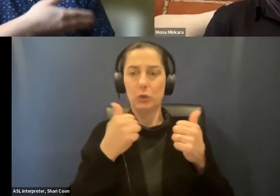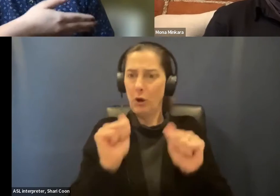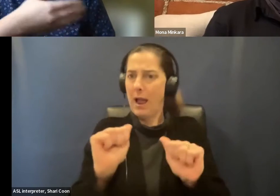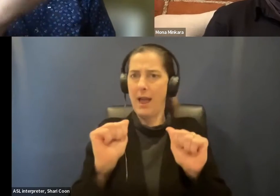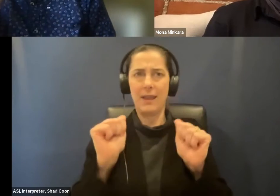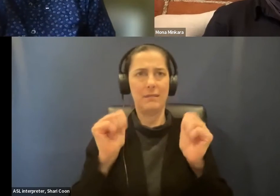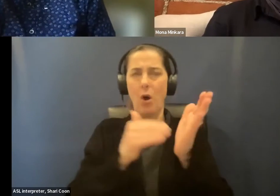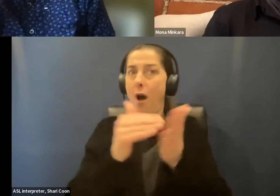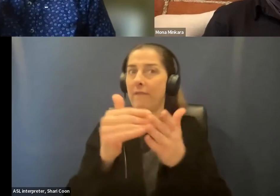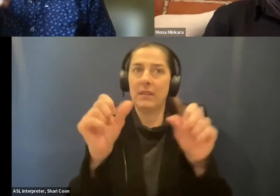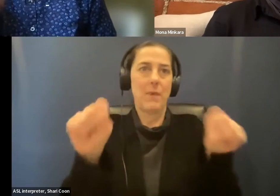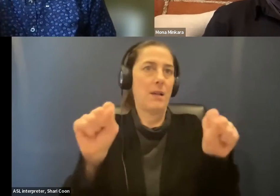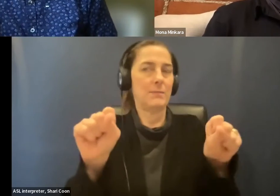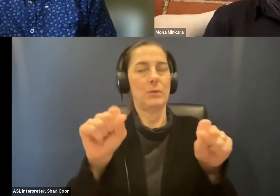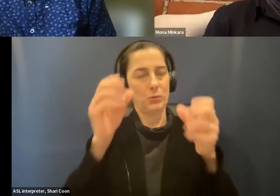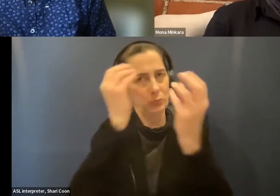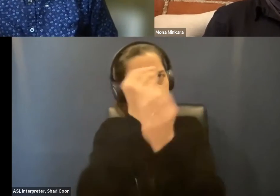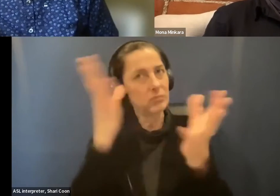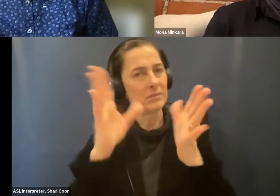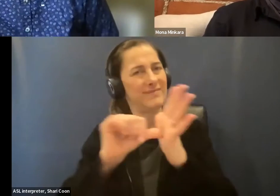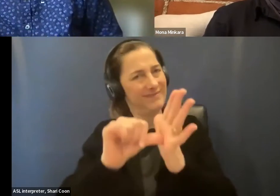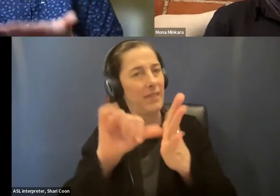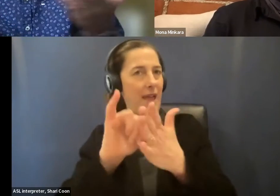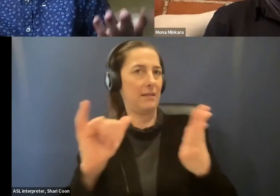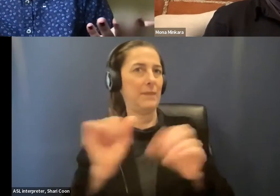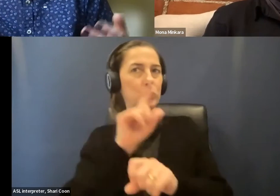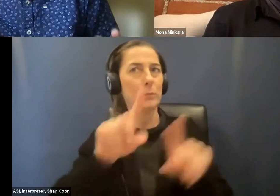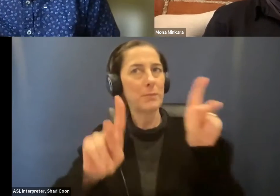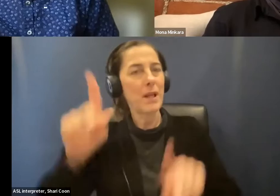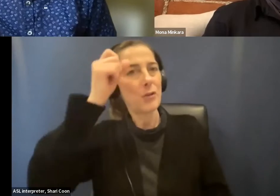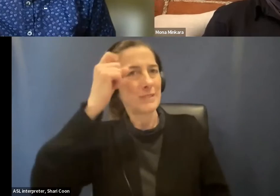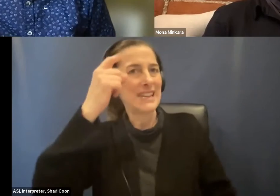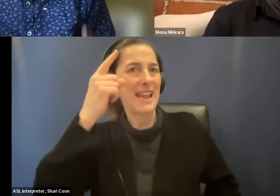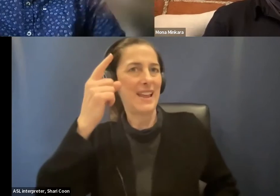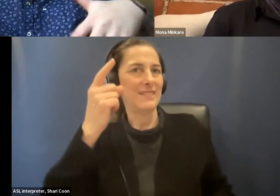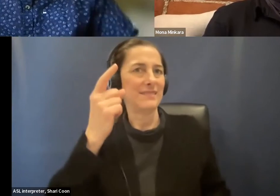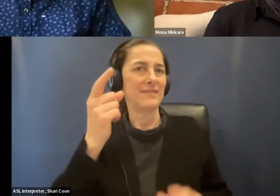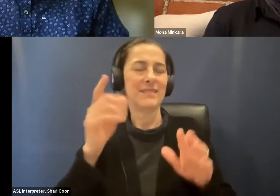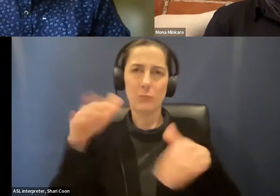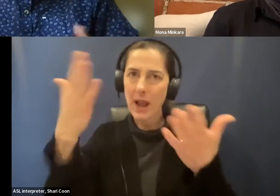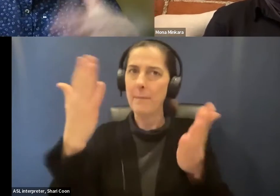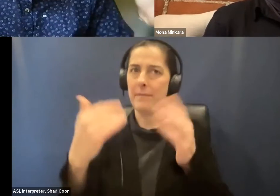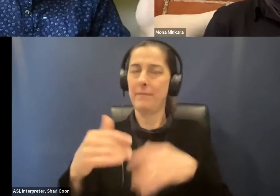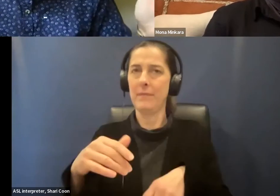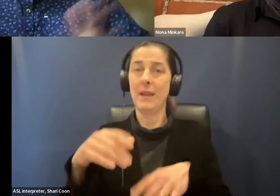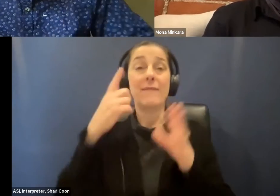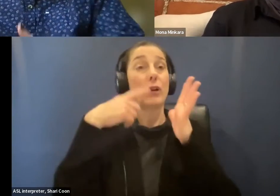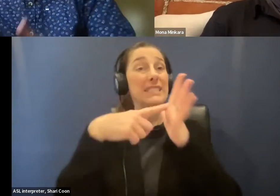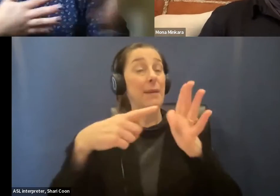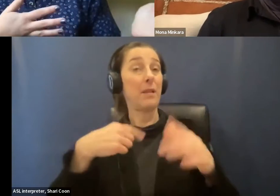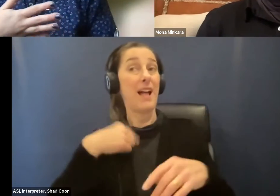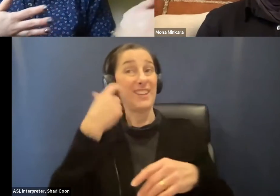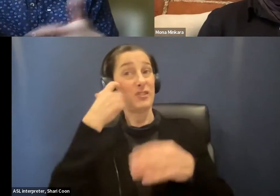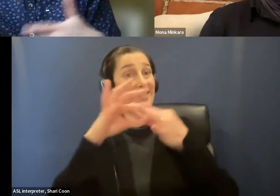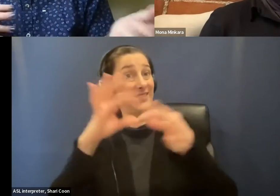as an example. Something that I did, which maybe is a little silly, but I said, I'm still in school. I'm a doctoral candidate now.